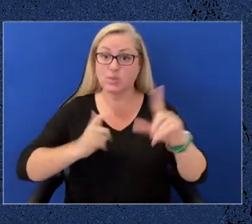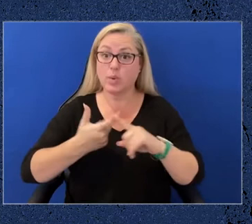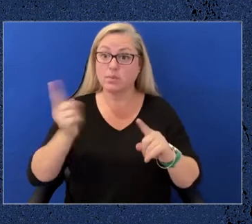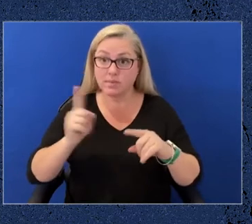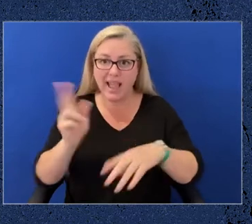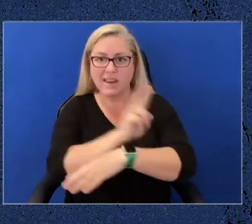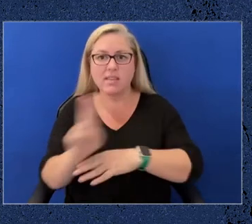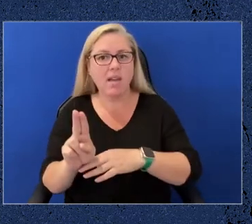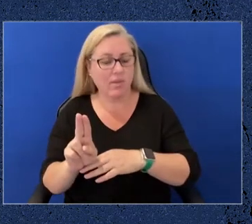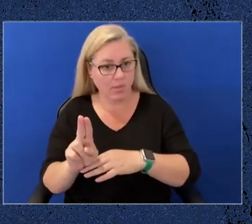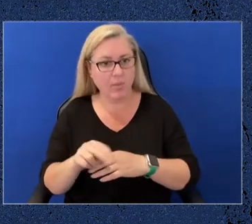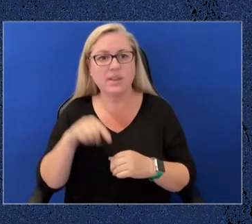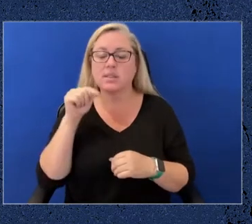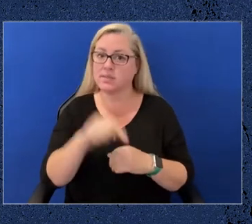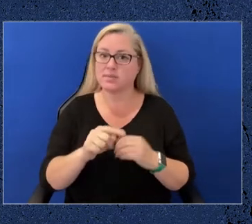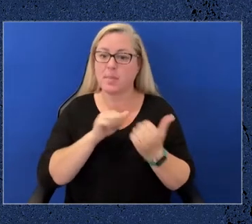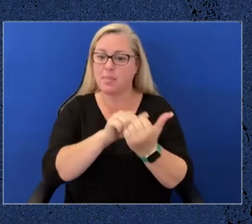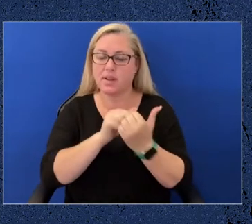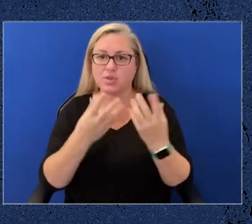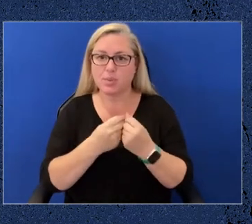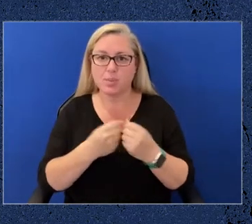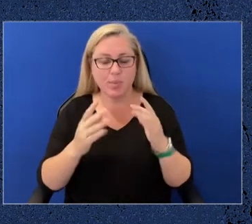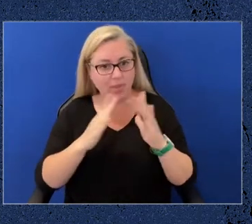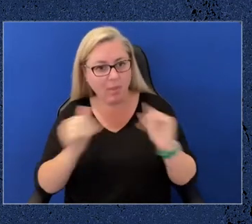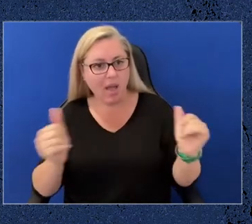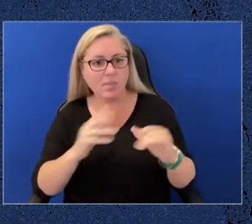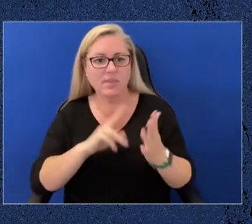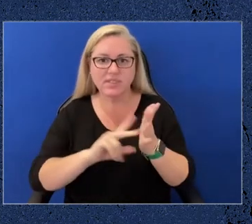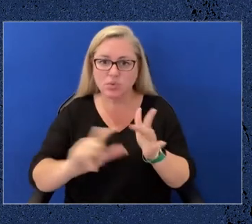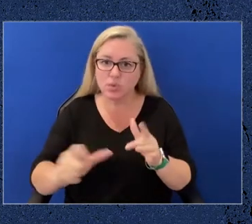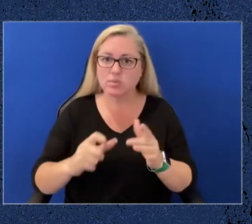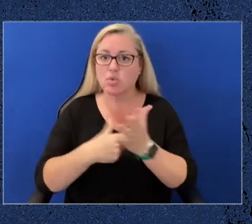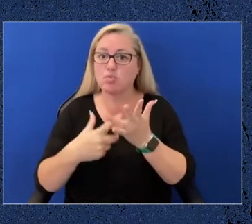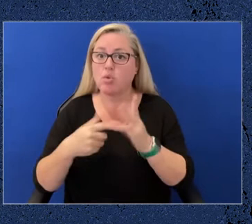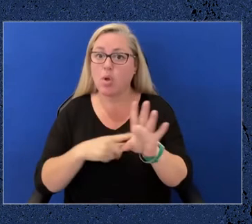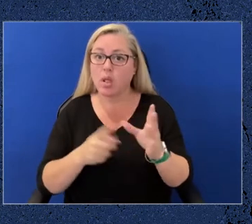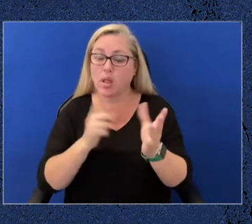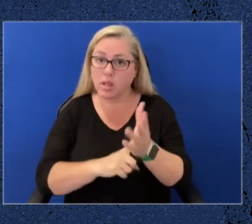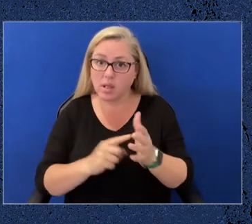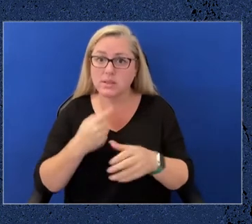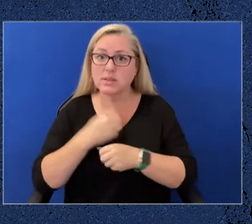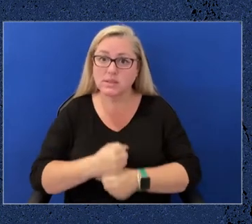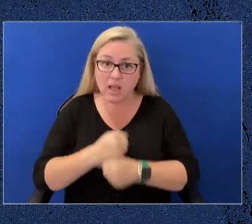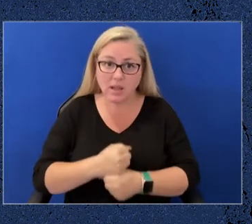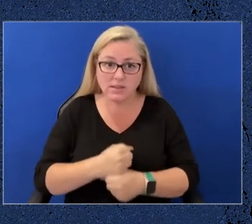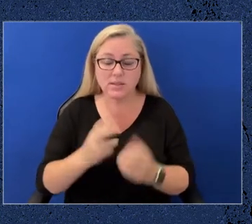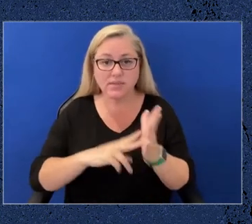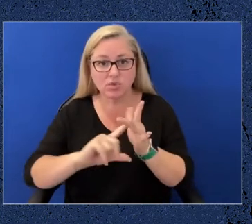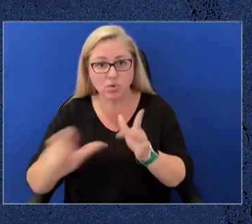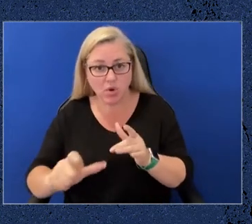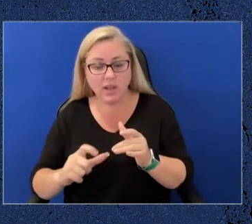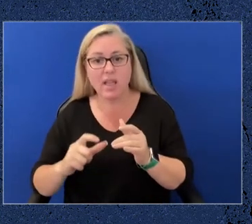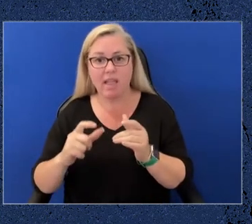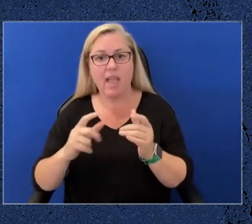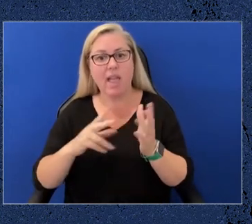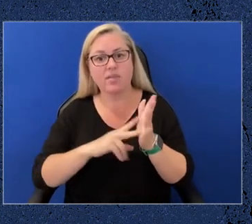in partnership with the Parliament of Victoria, the Royal Society of Victoria, Victorian Parliamentarians for STEM, and in collaboration